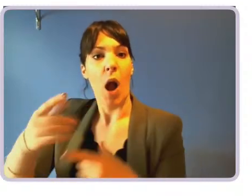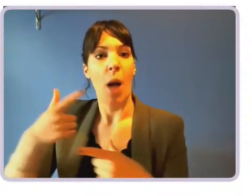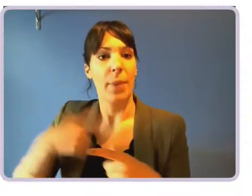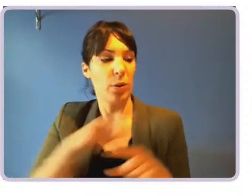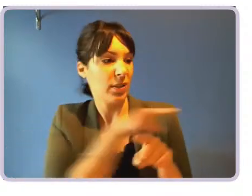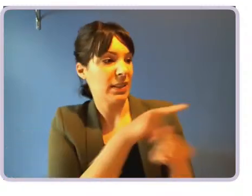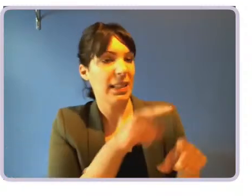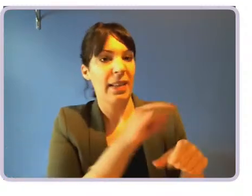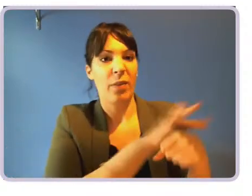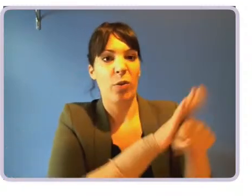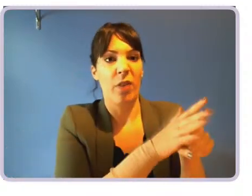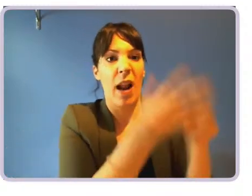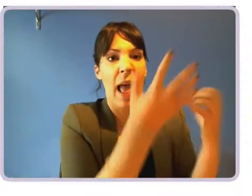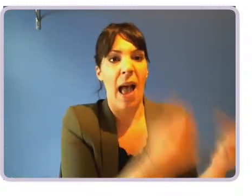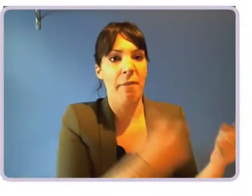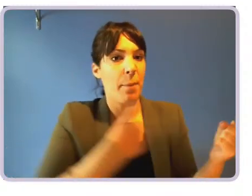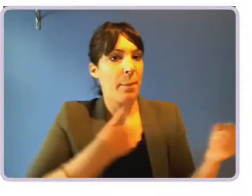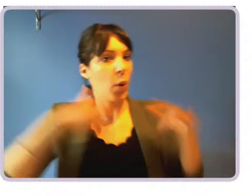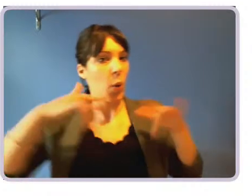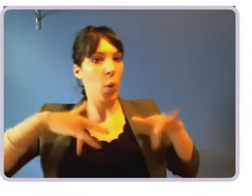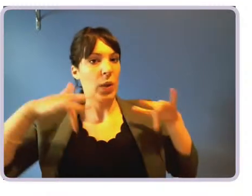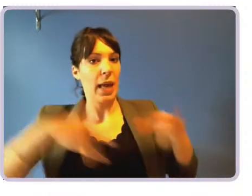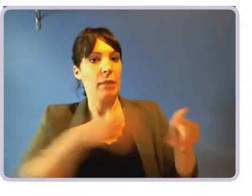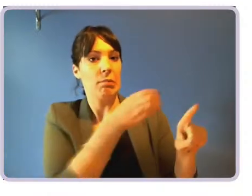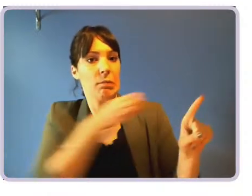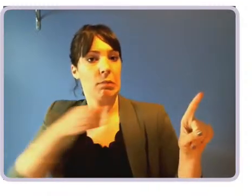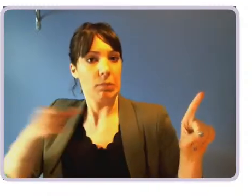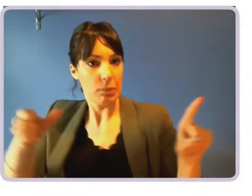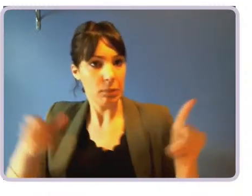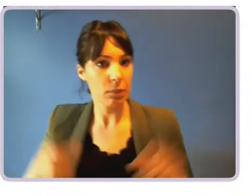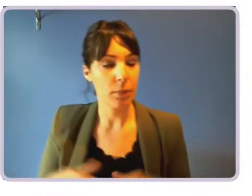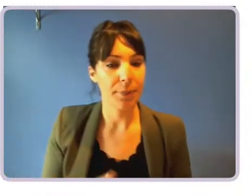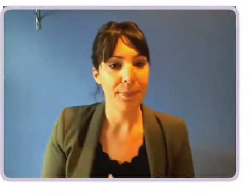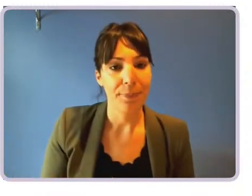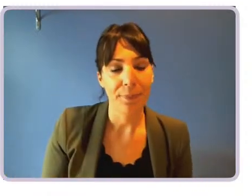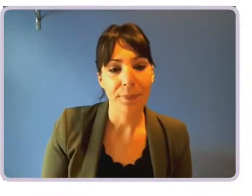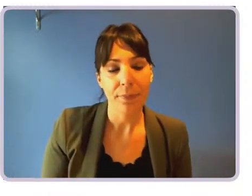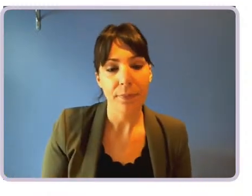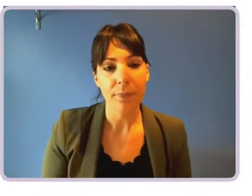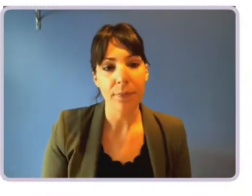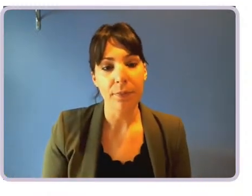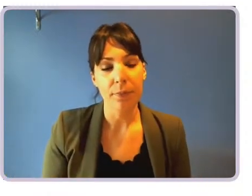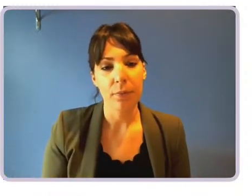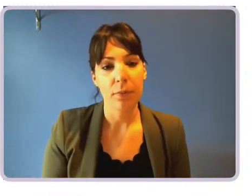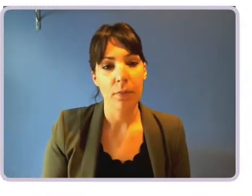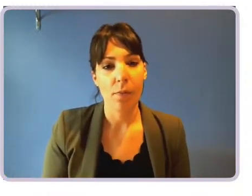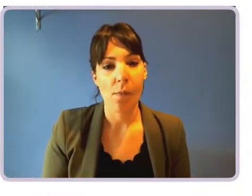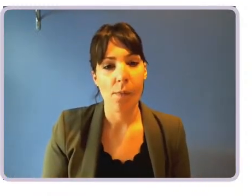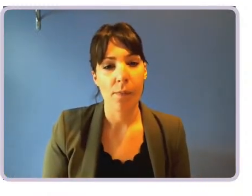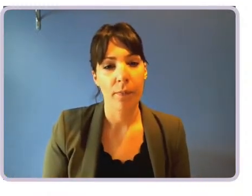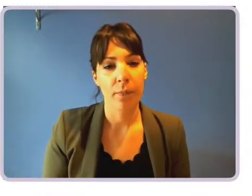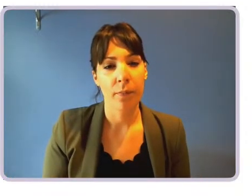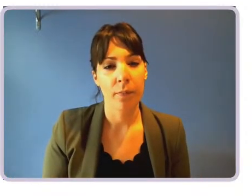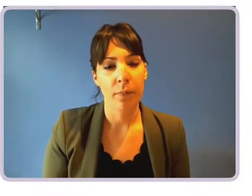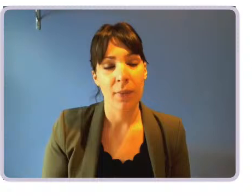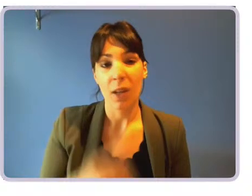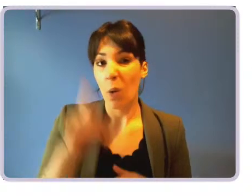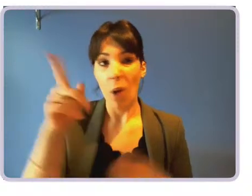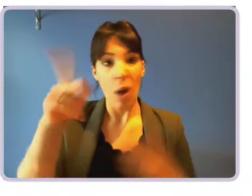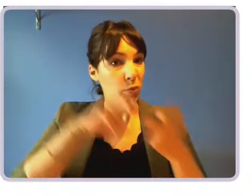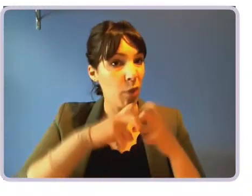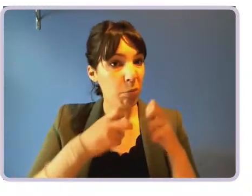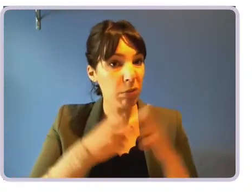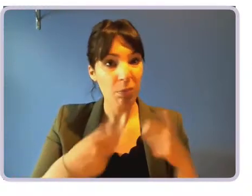guess, was that we weren't getting the figures on